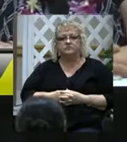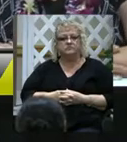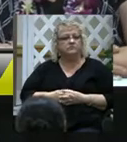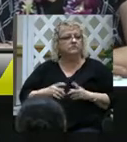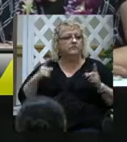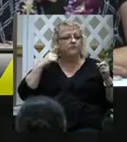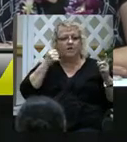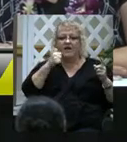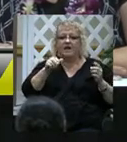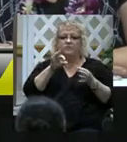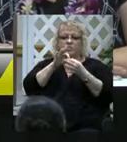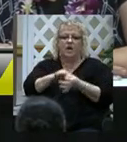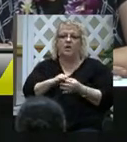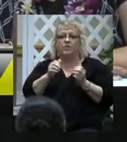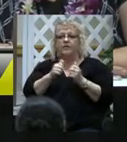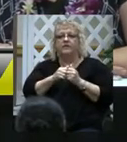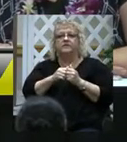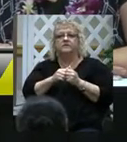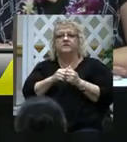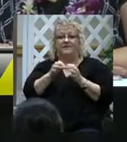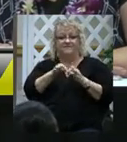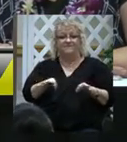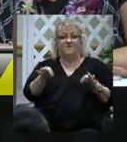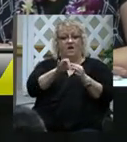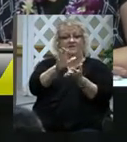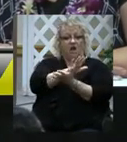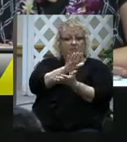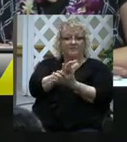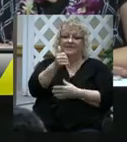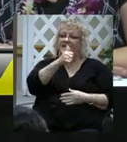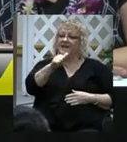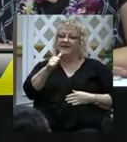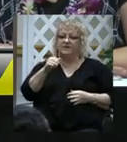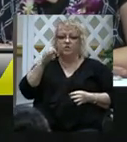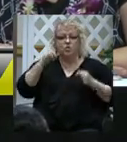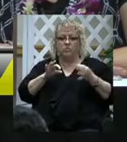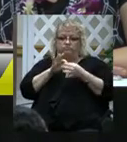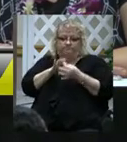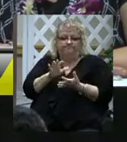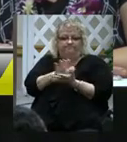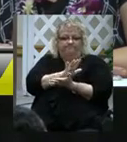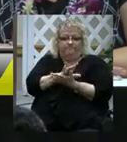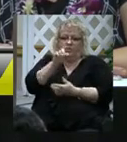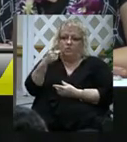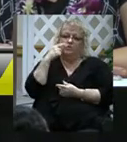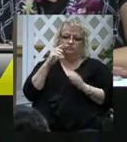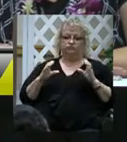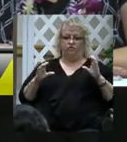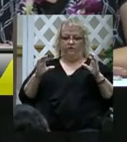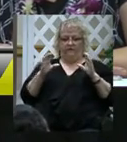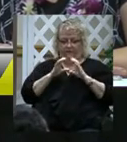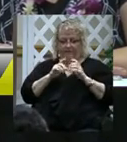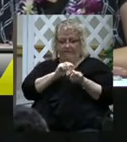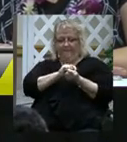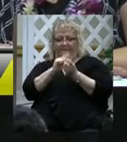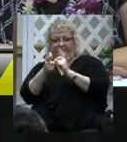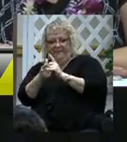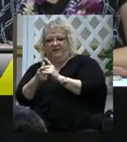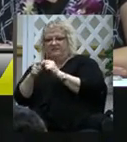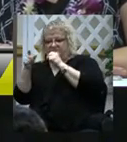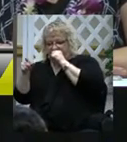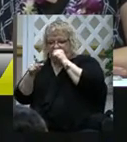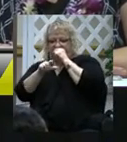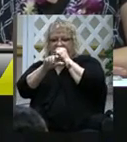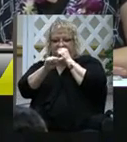For anything that has to do with vital documents or any court-related document, we only use certified translators. That's